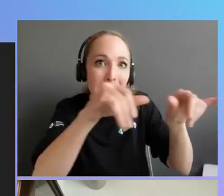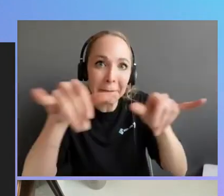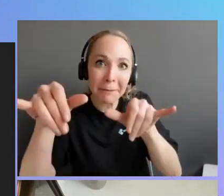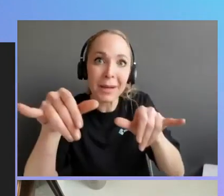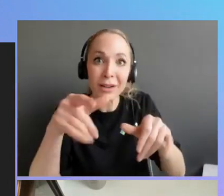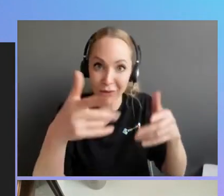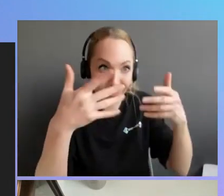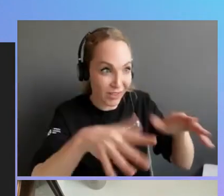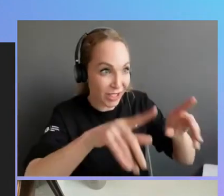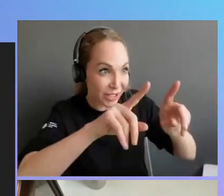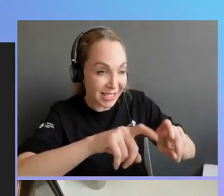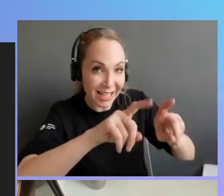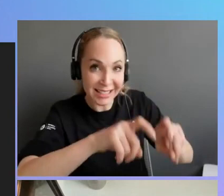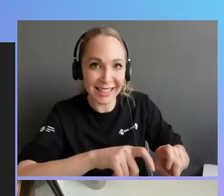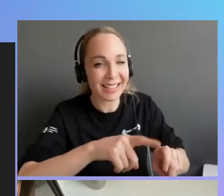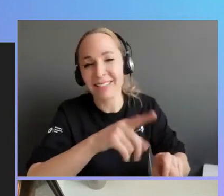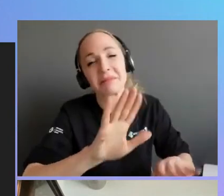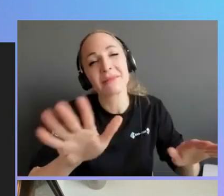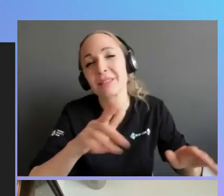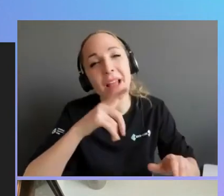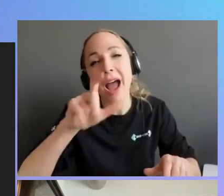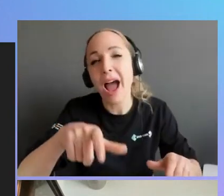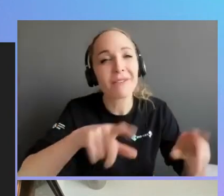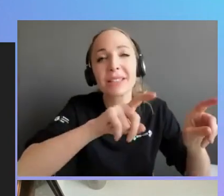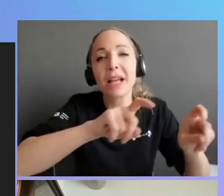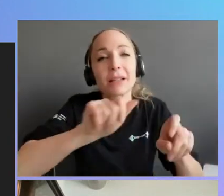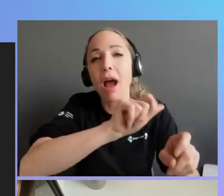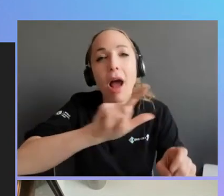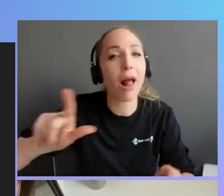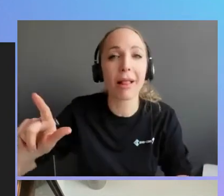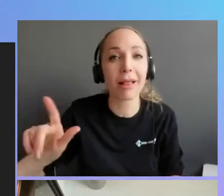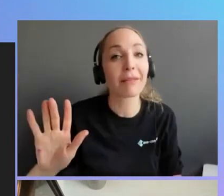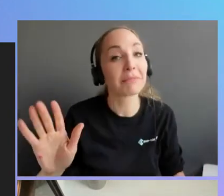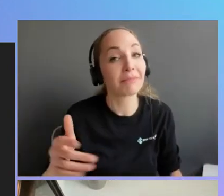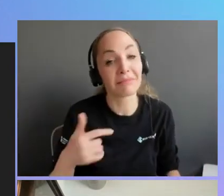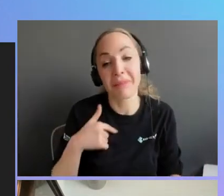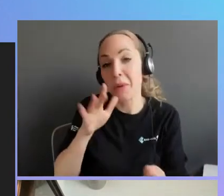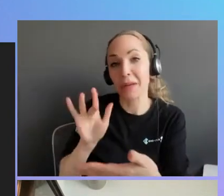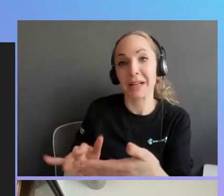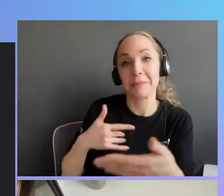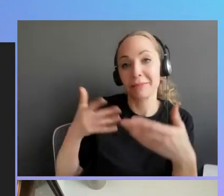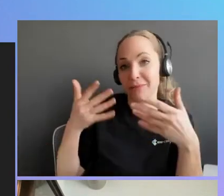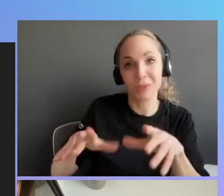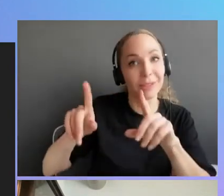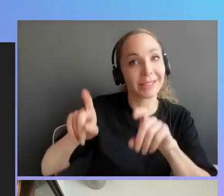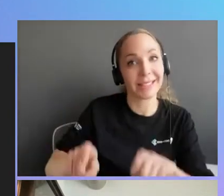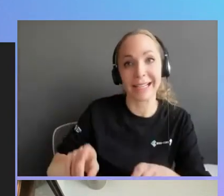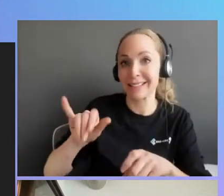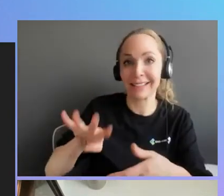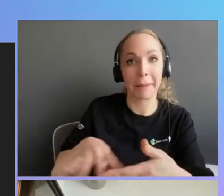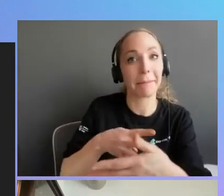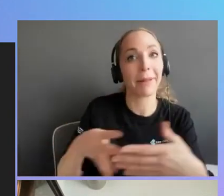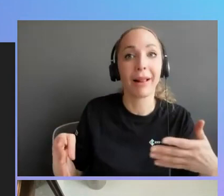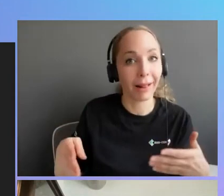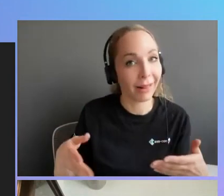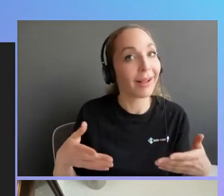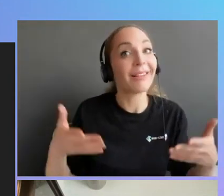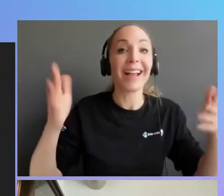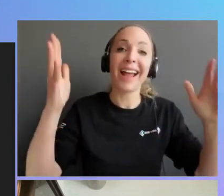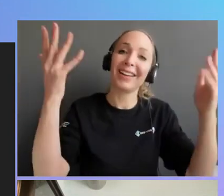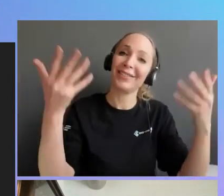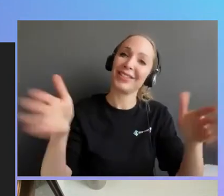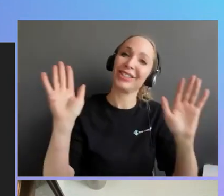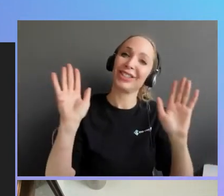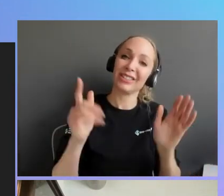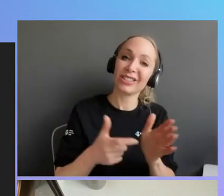are, you can skip the testing of the rest of this table. So I'm going to say I'm done testing this table. Yay, we tested our table. It only